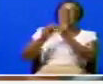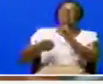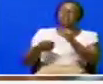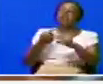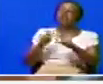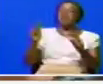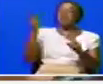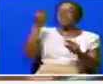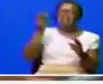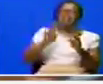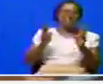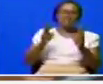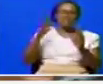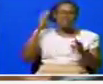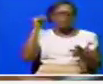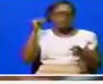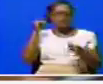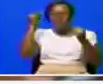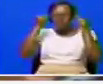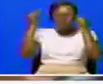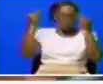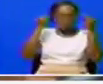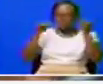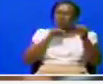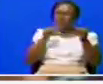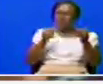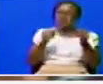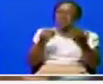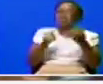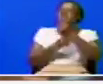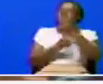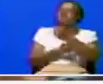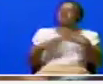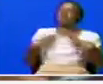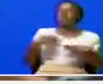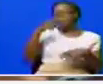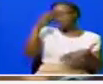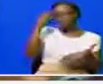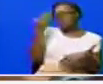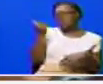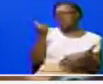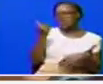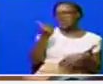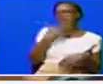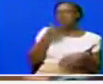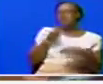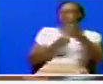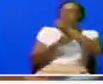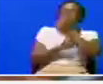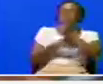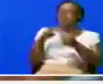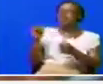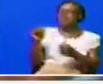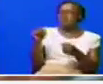to listen to issues, not just supporting people because you just want to support them. We also